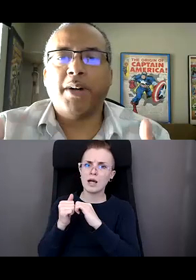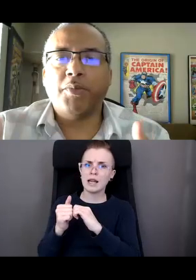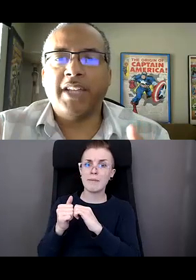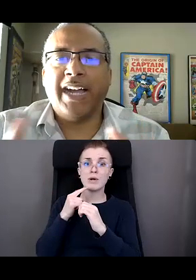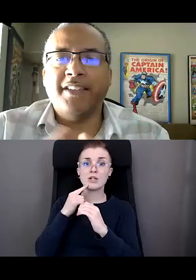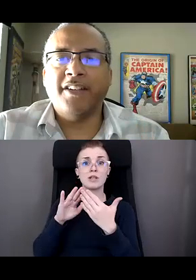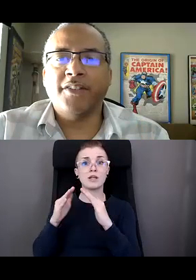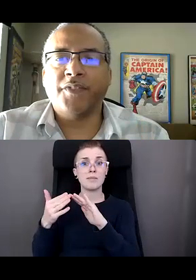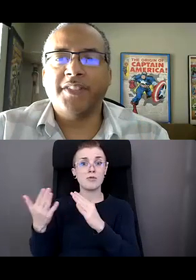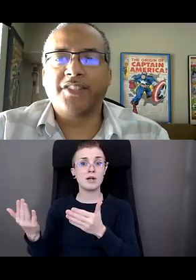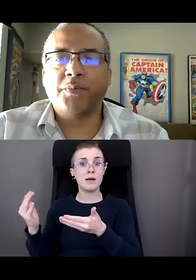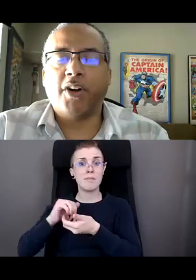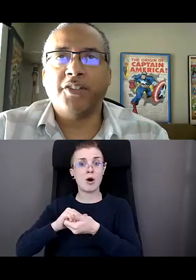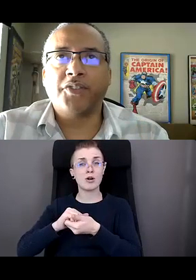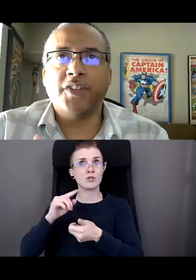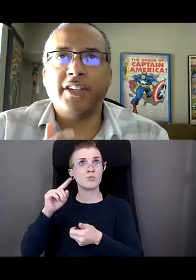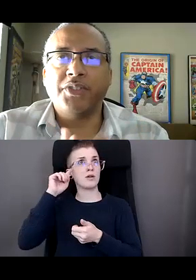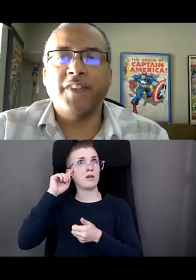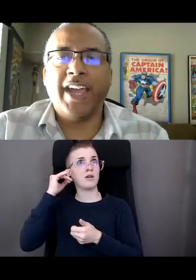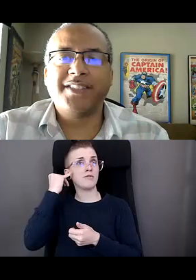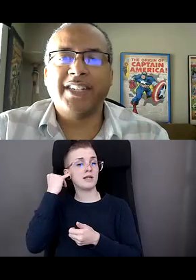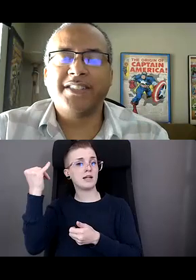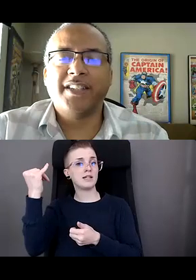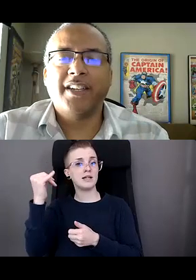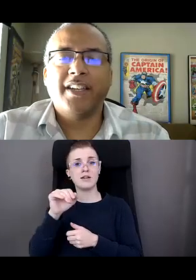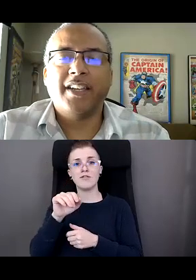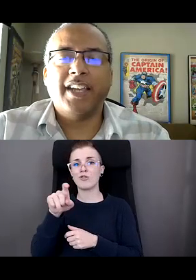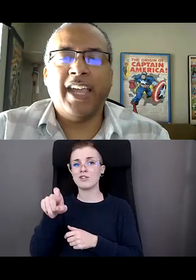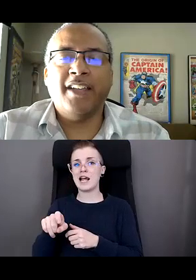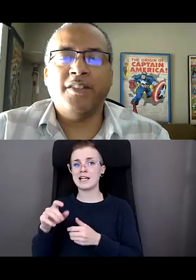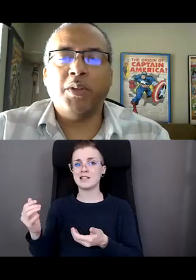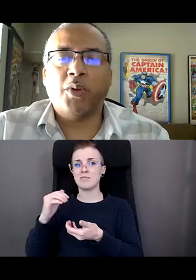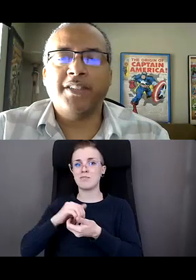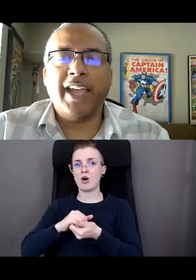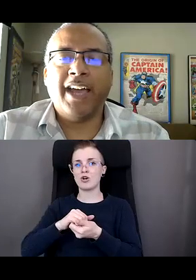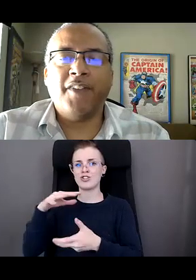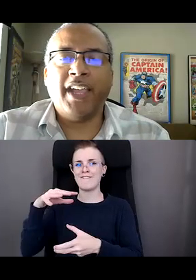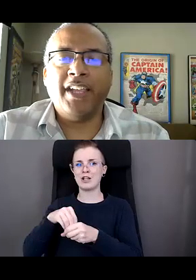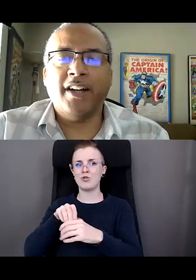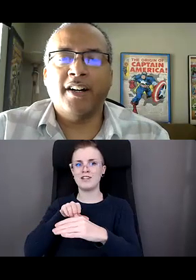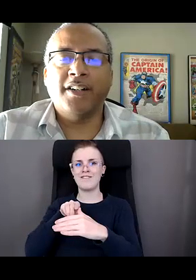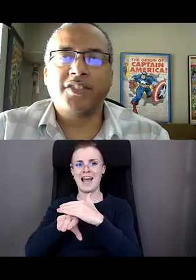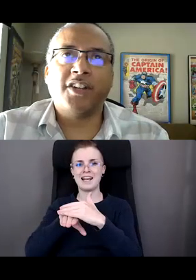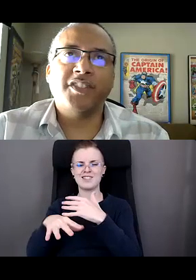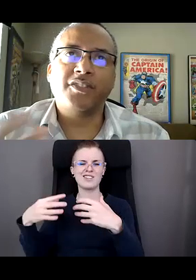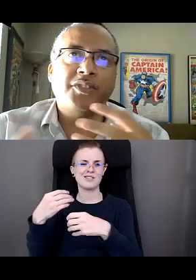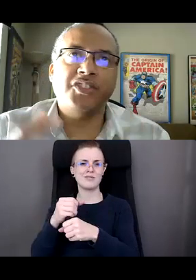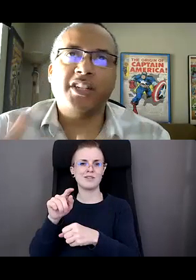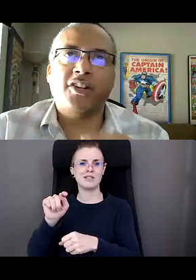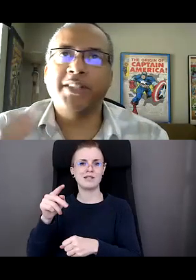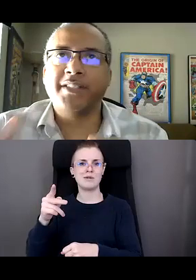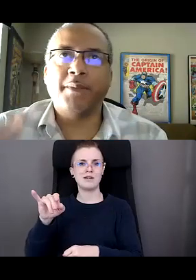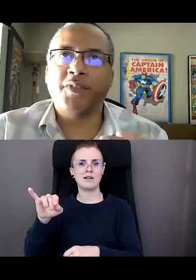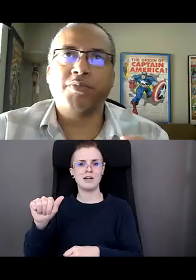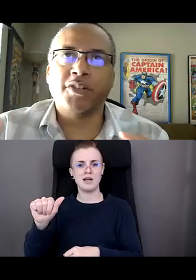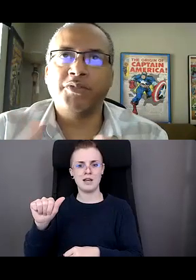came up with the idea for Texas Partners for Inclusive Access. And we wanted to have a sort of a Susan G.